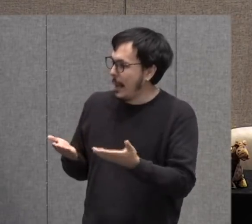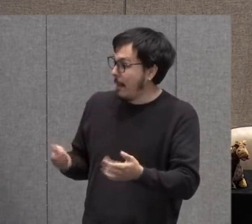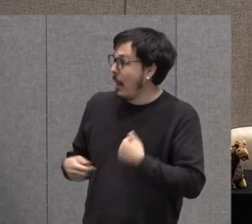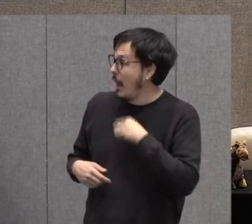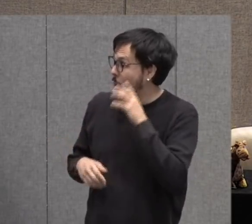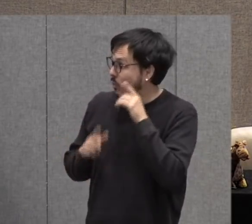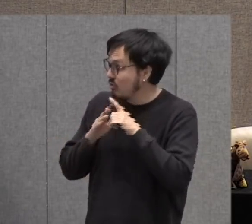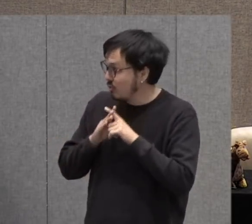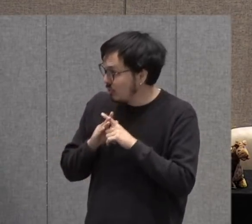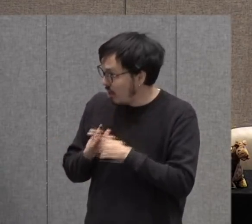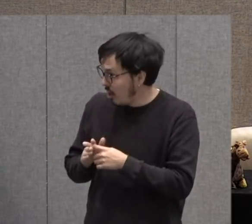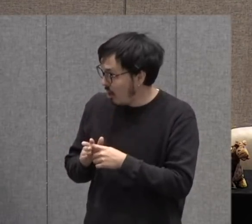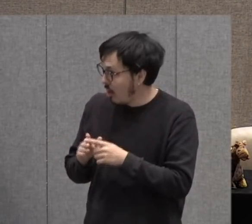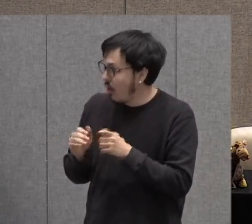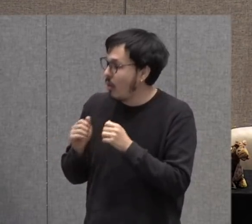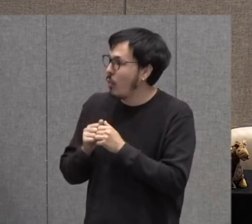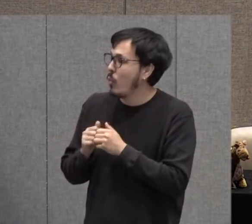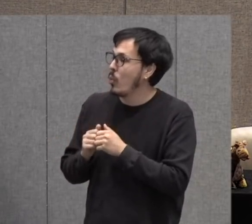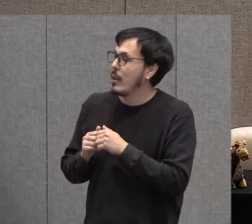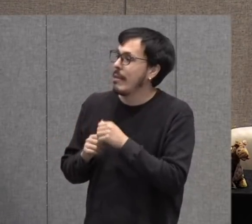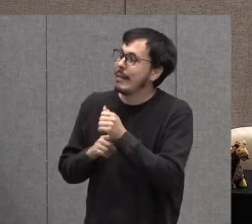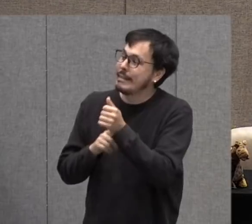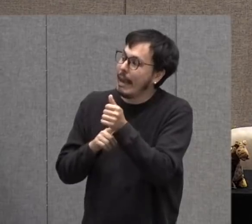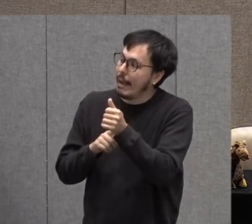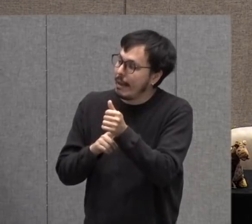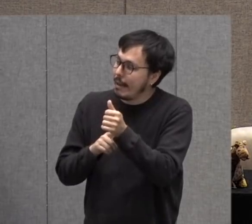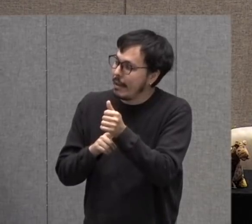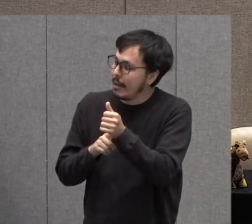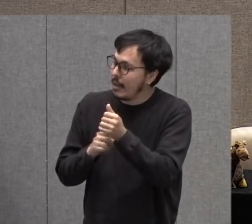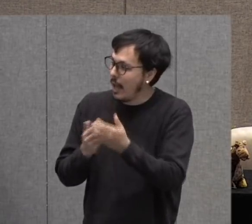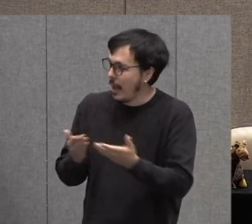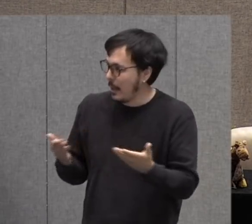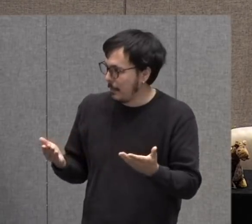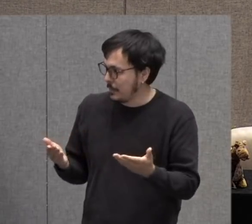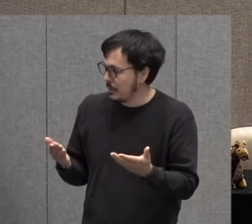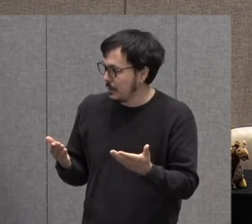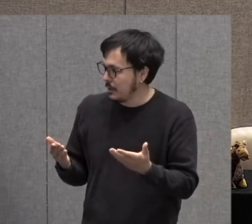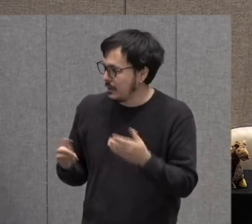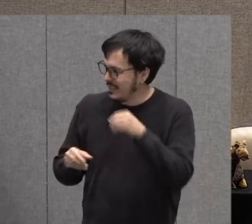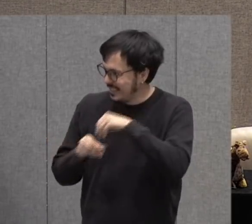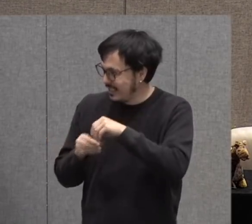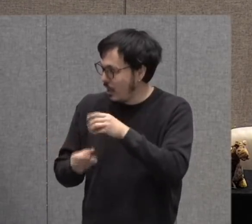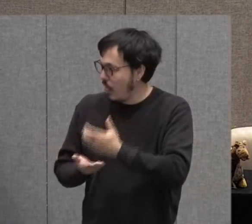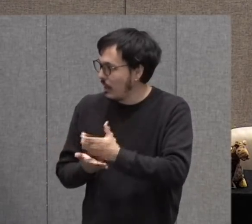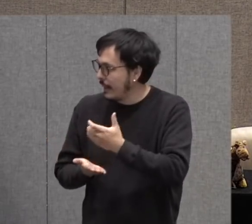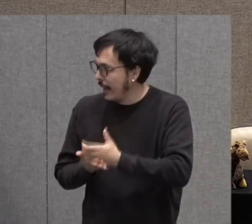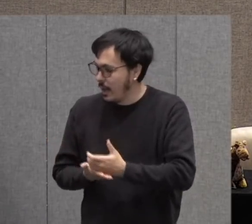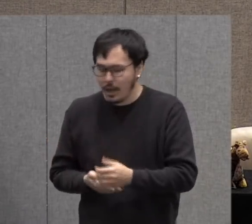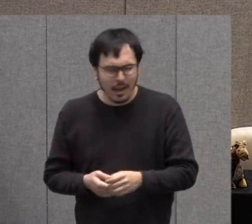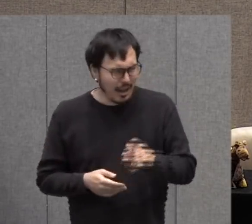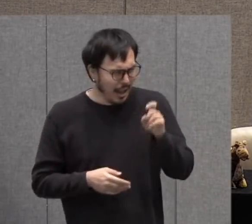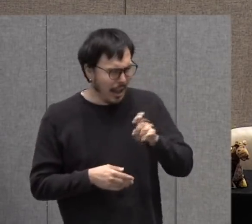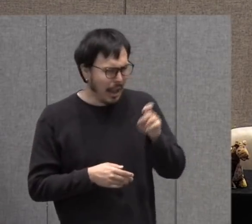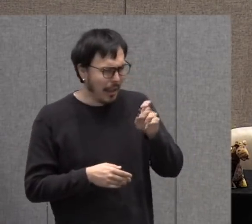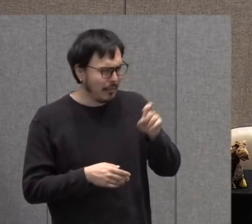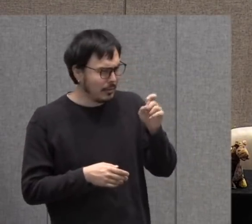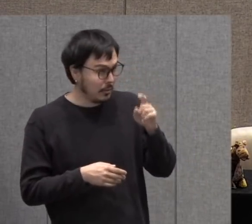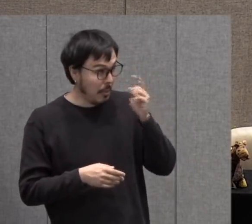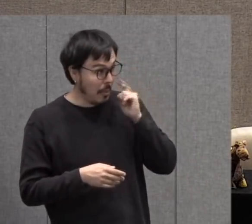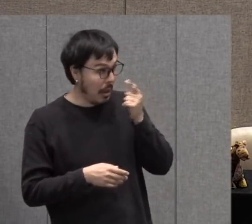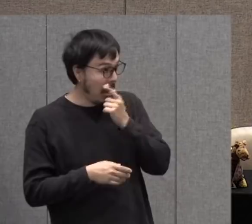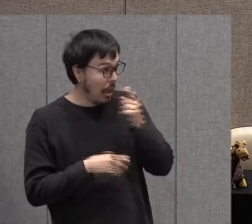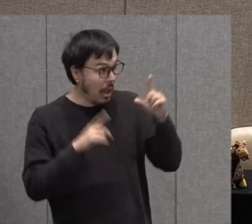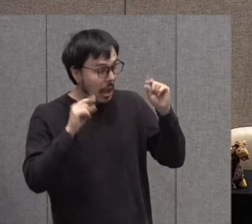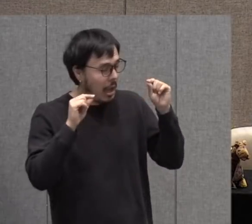start with 10 items Okay. in the container. So Do I have to hide my eyes while you do this? Is